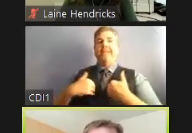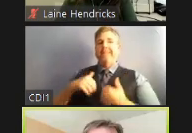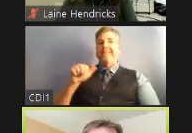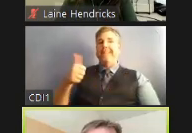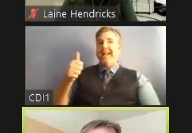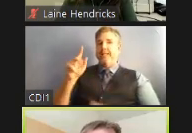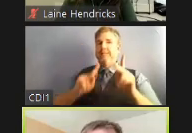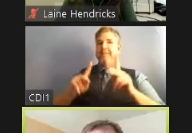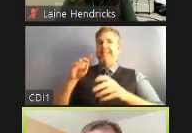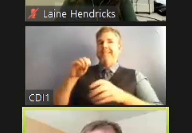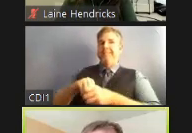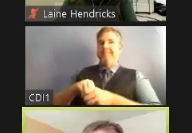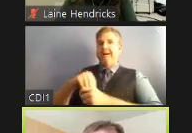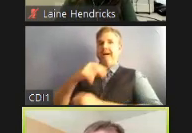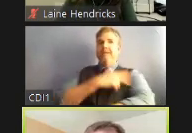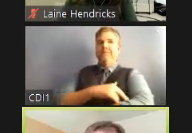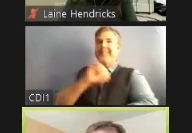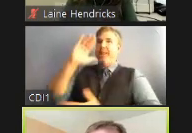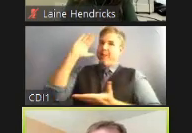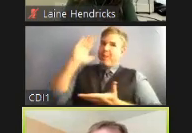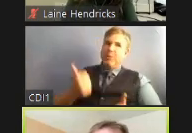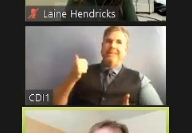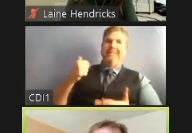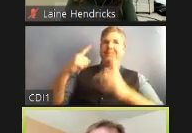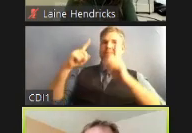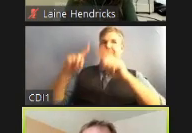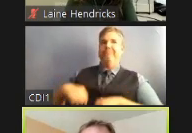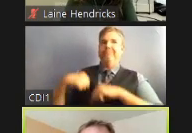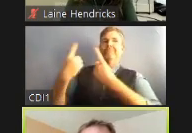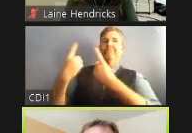of any county in the Bay Area.